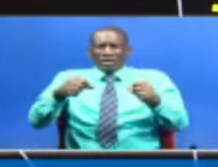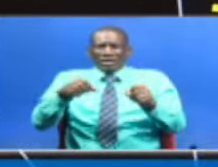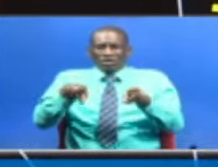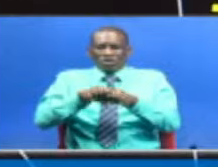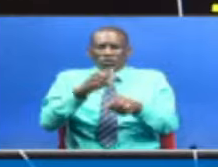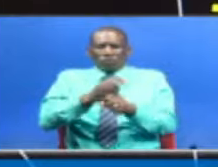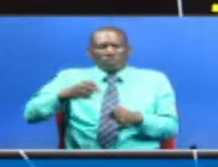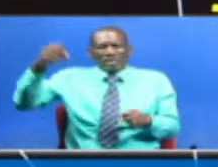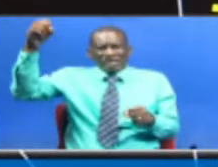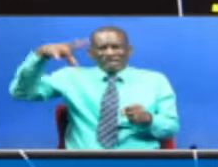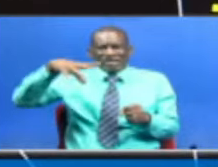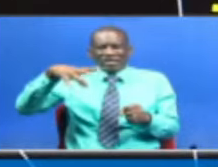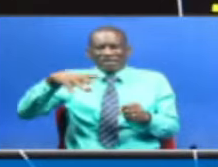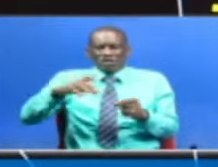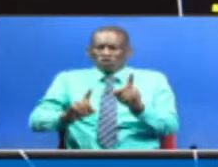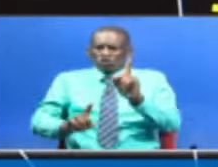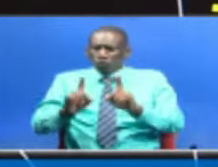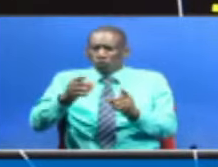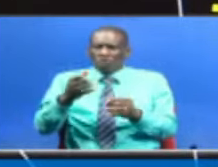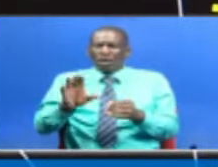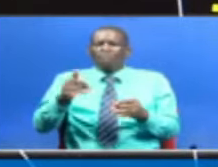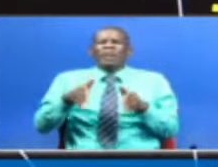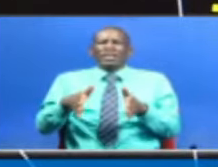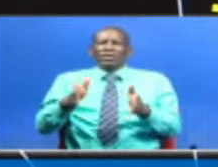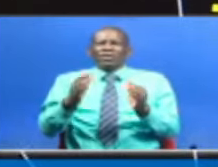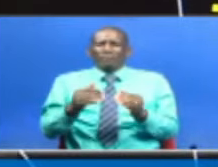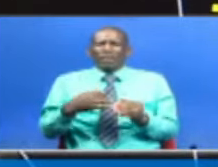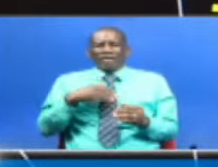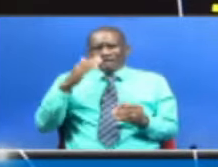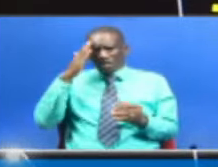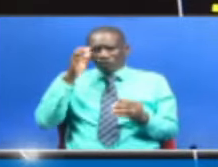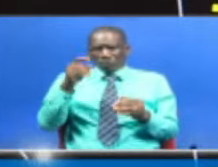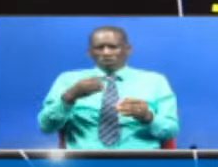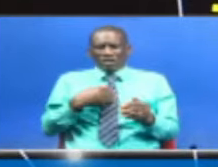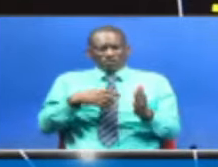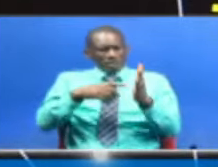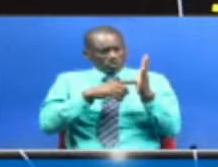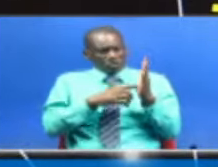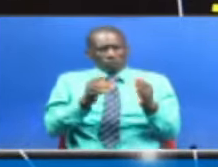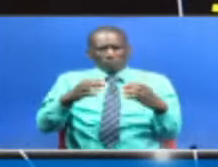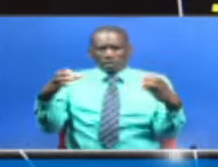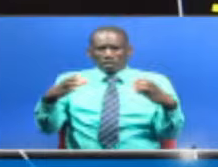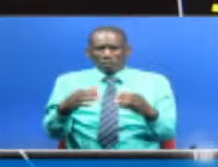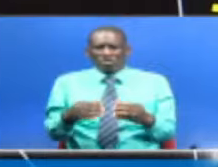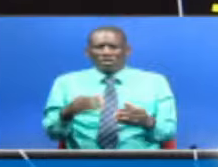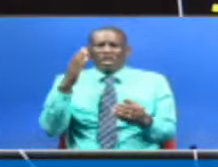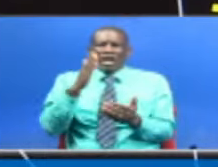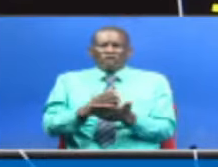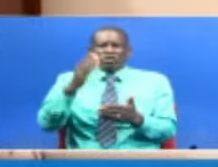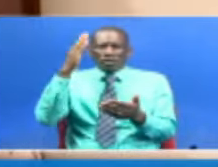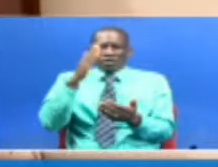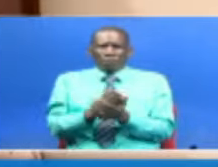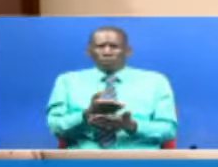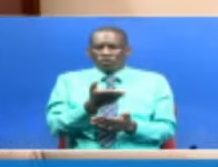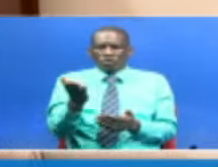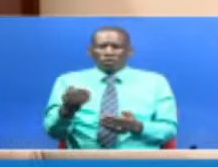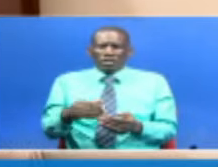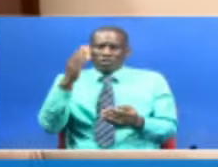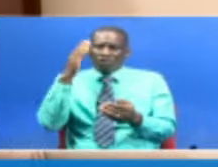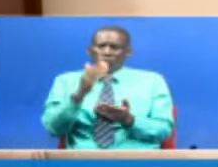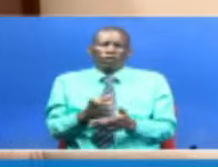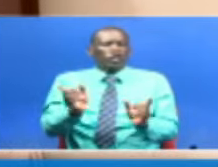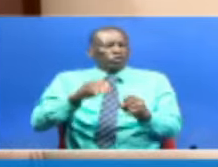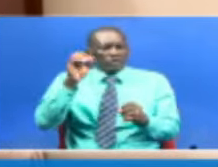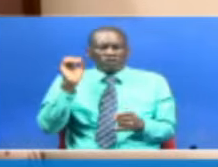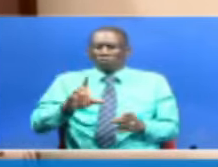electricity to do their cooking. And by the way, I think we should have a demonstration from our team. They'll actually prove to you. Expensive. No, it's not